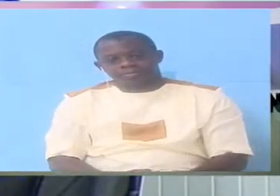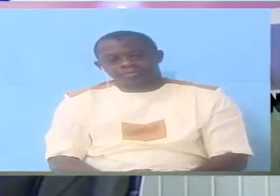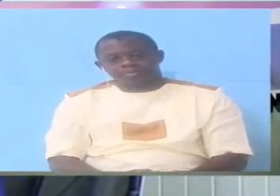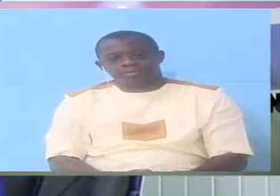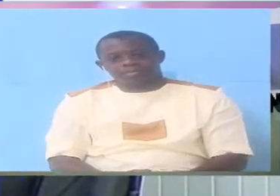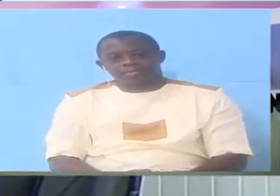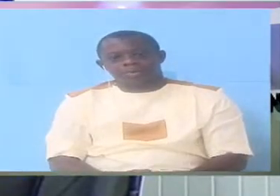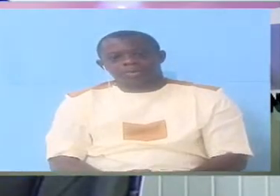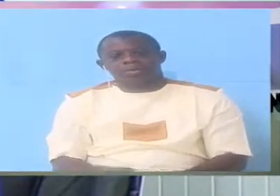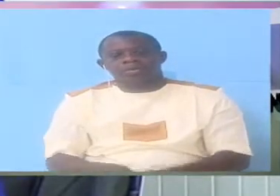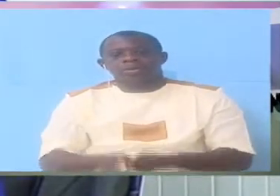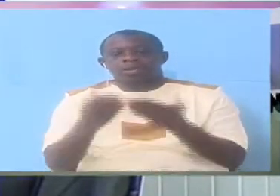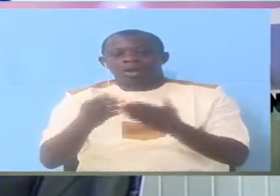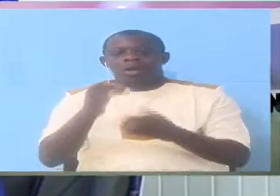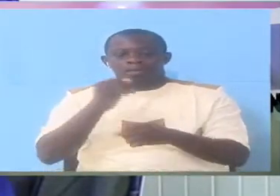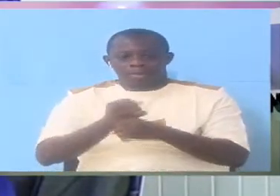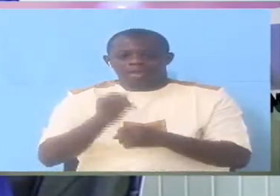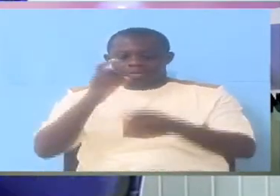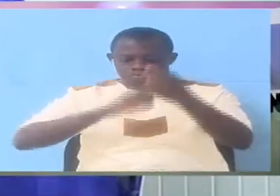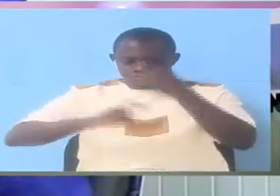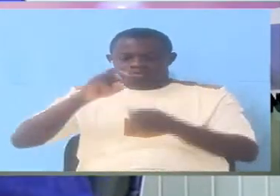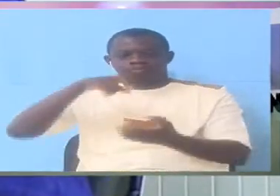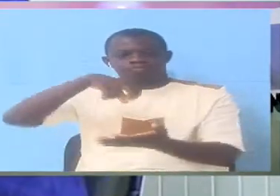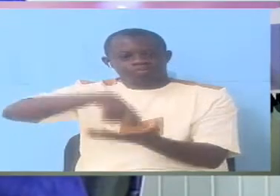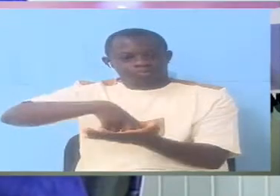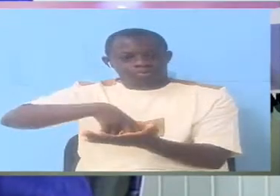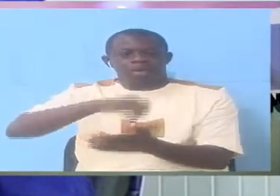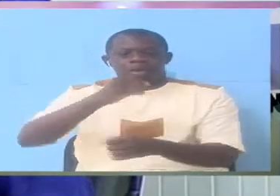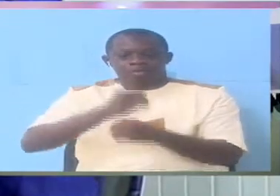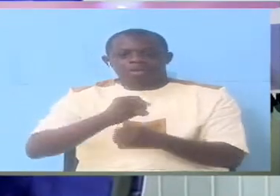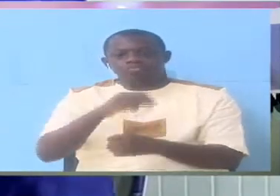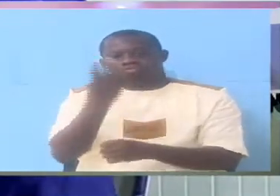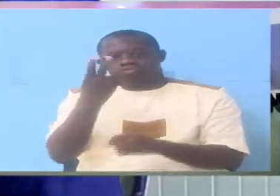And so they were made to kneel down and into two rows.